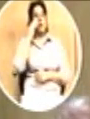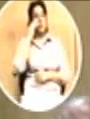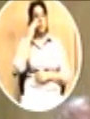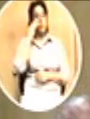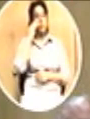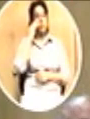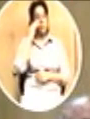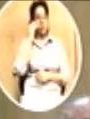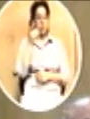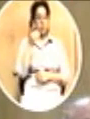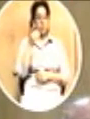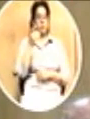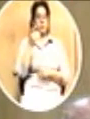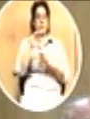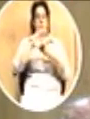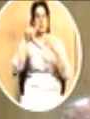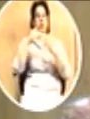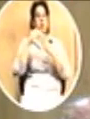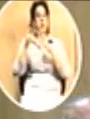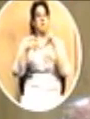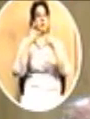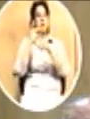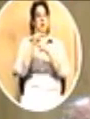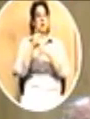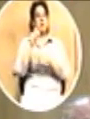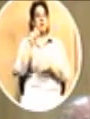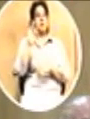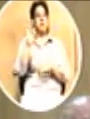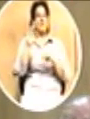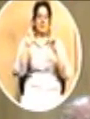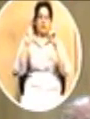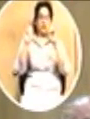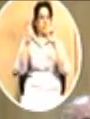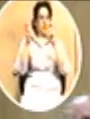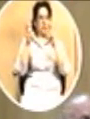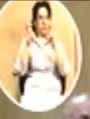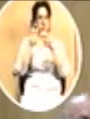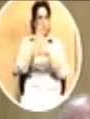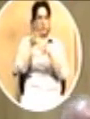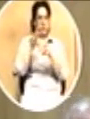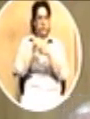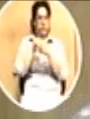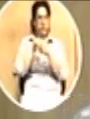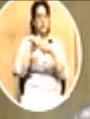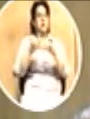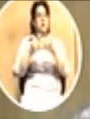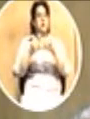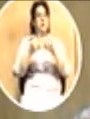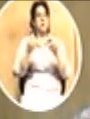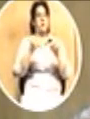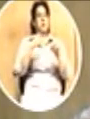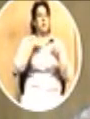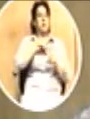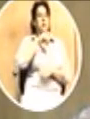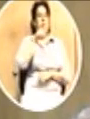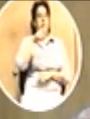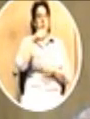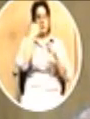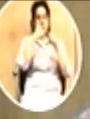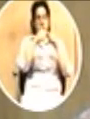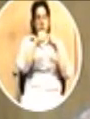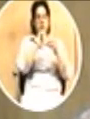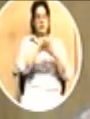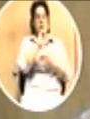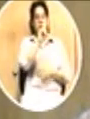there are all kinds of issues involved in this, but we should bear in mind that